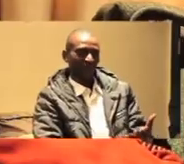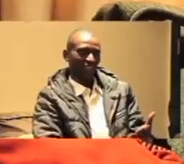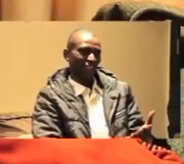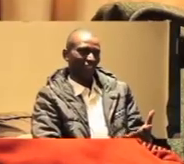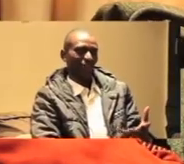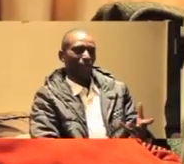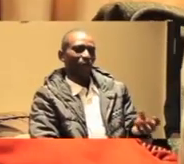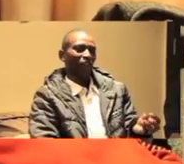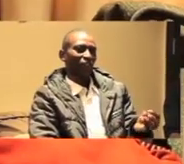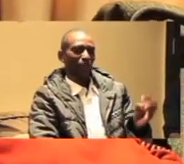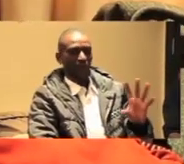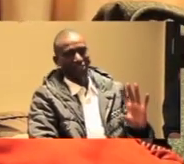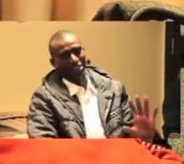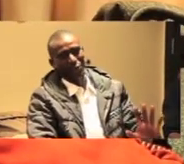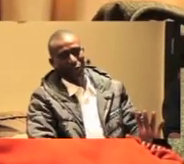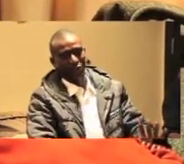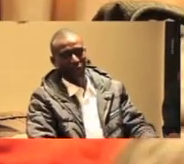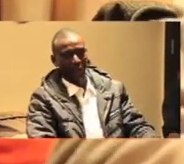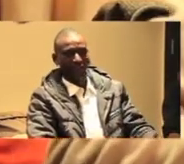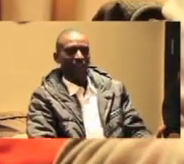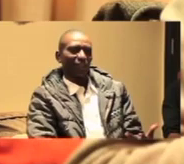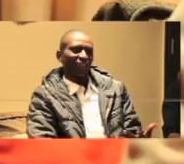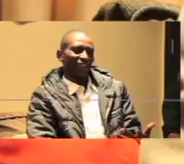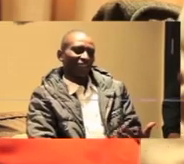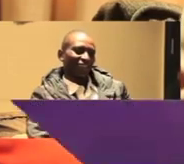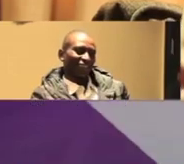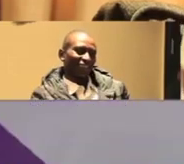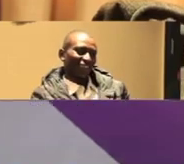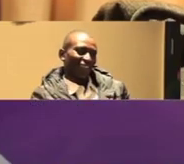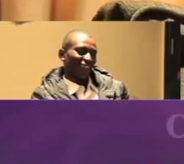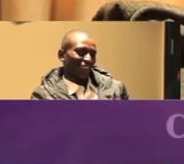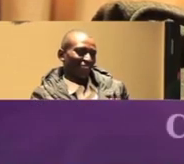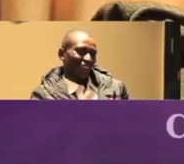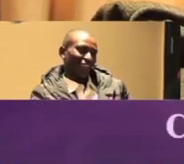She has been caring for me from the time I was small.